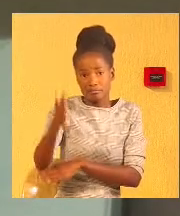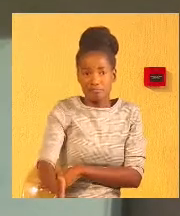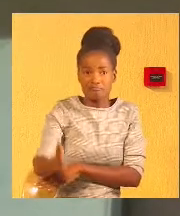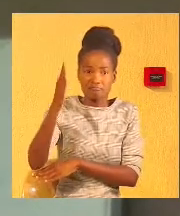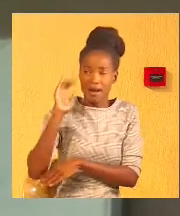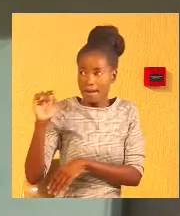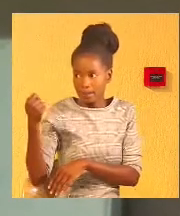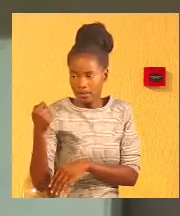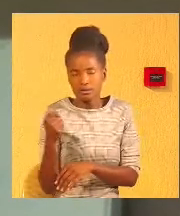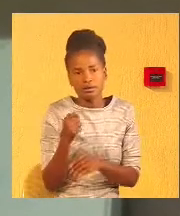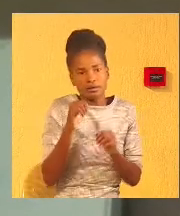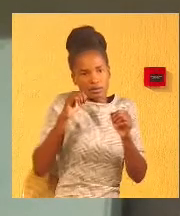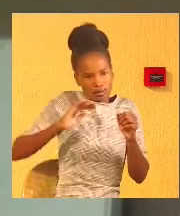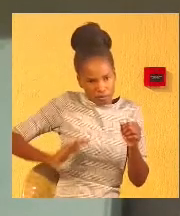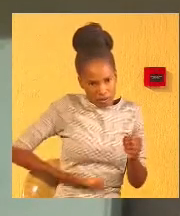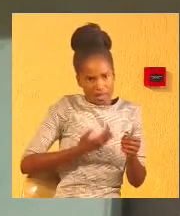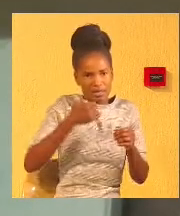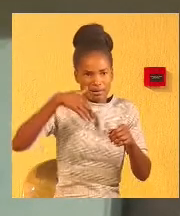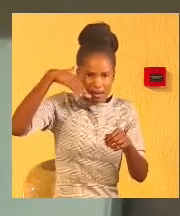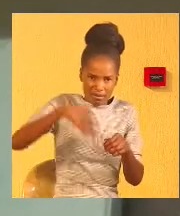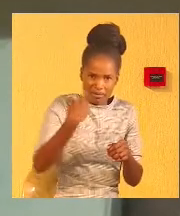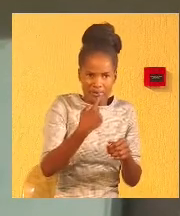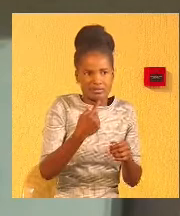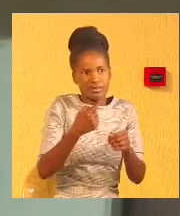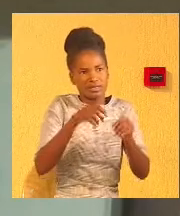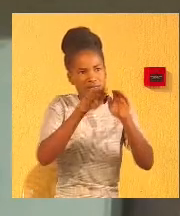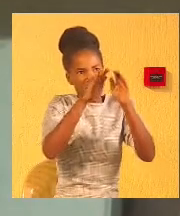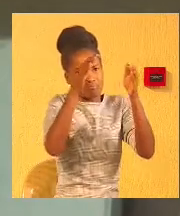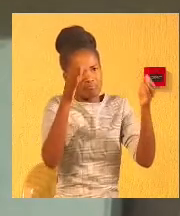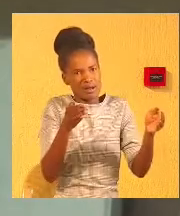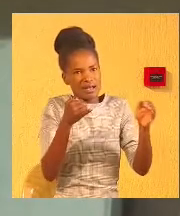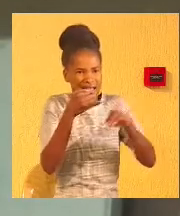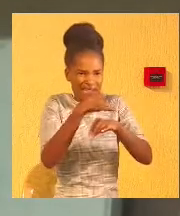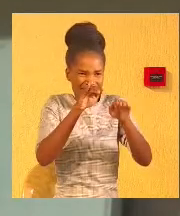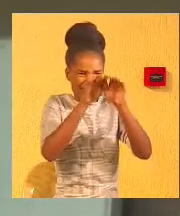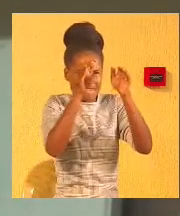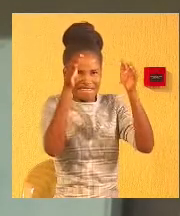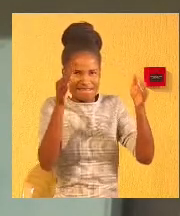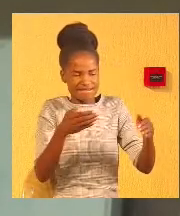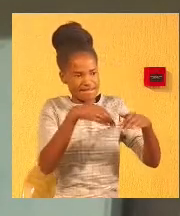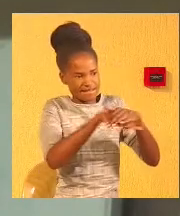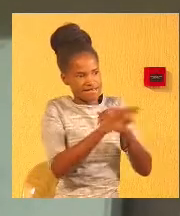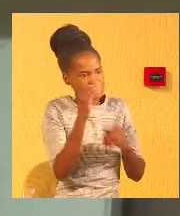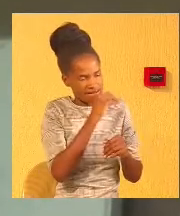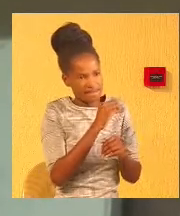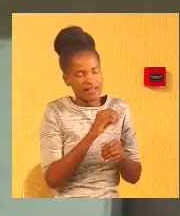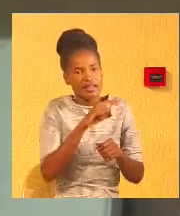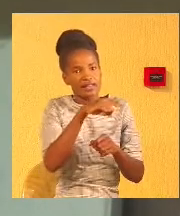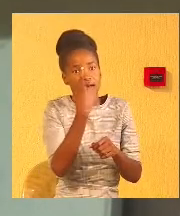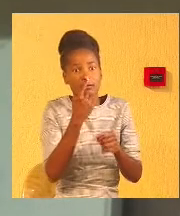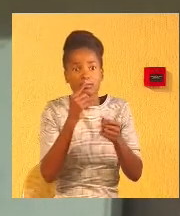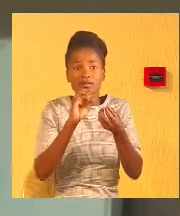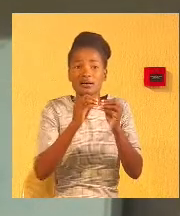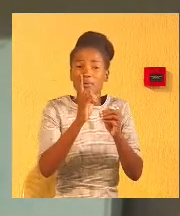my colleagues to say, let's us put agriculture as the #1 sector. Let's invest in agriculture.